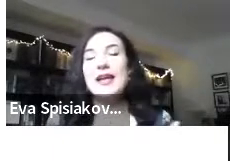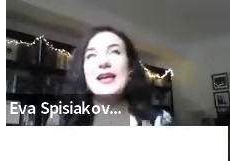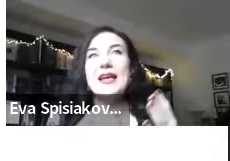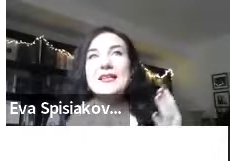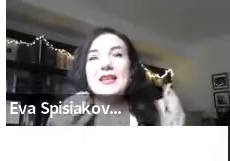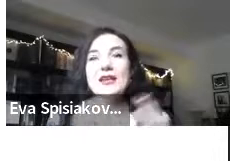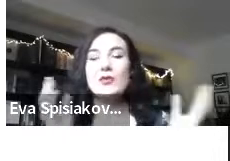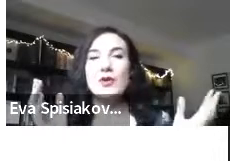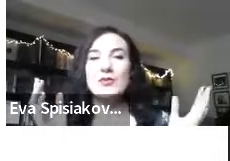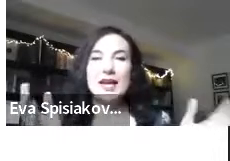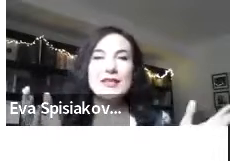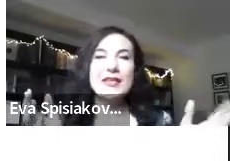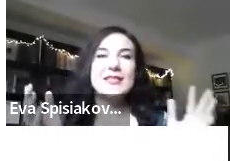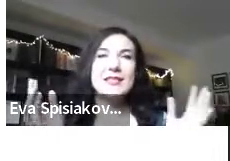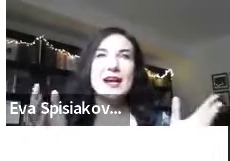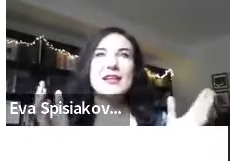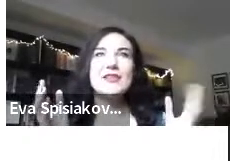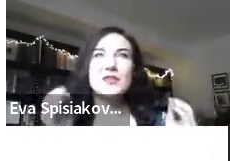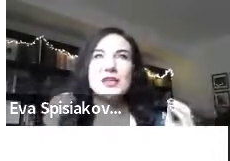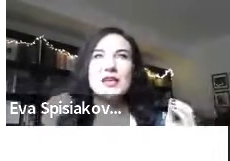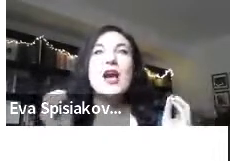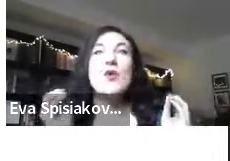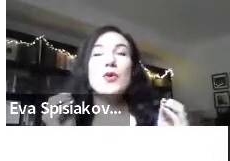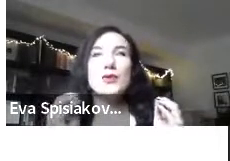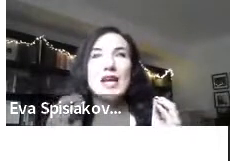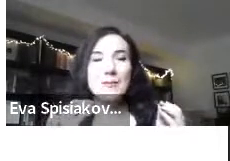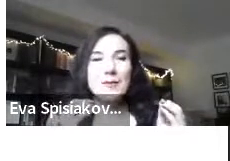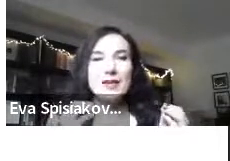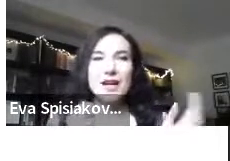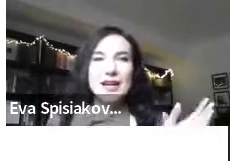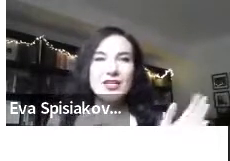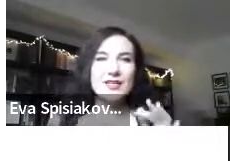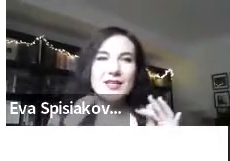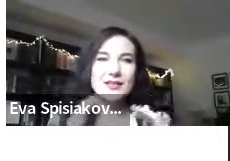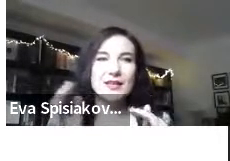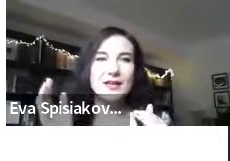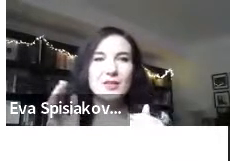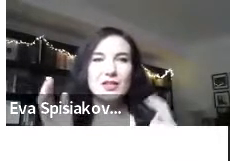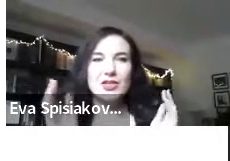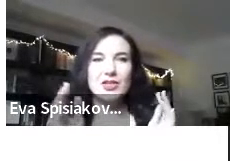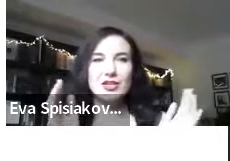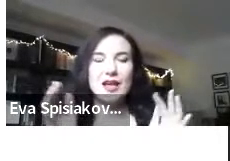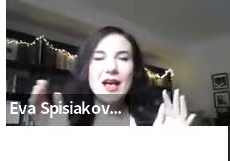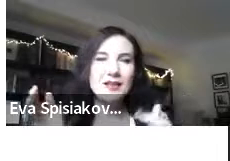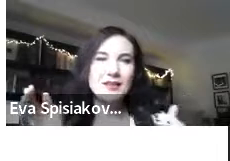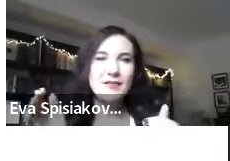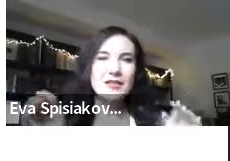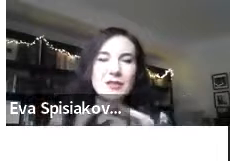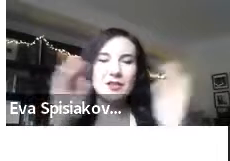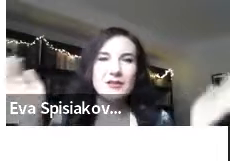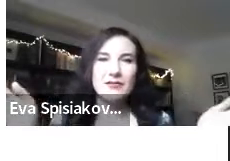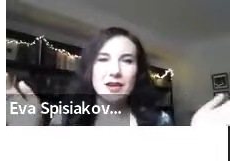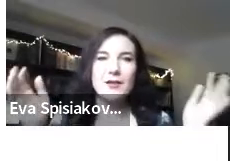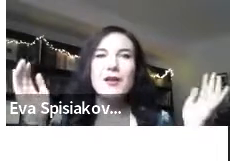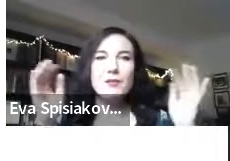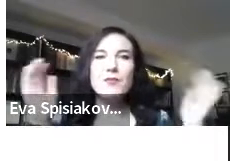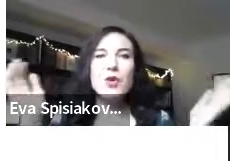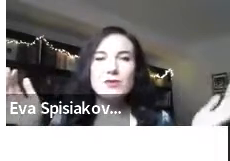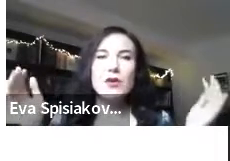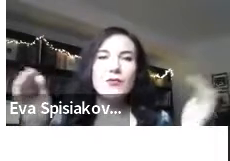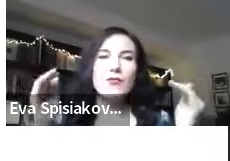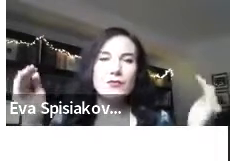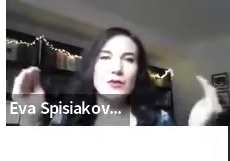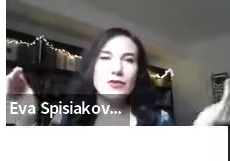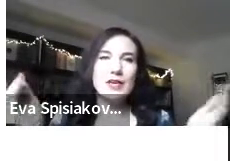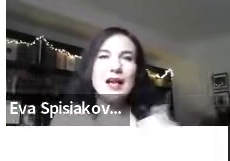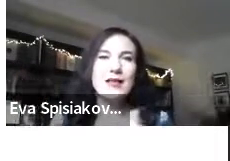was happening is a group of scientists decided to see what would happen if NHS, that's the British National Health Service, which is covering